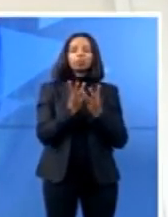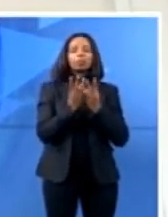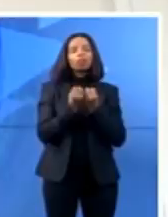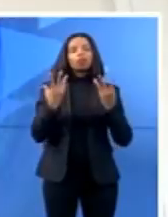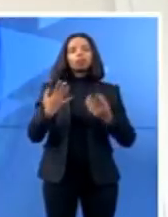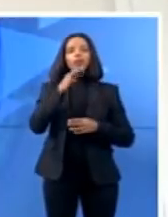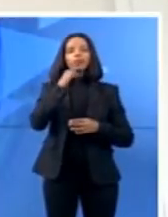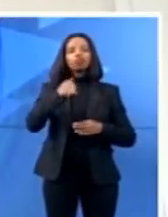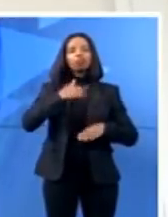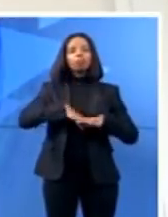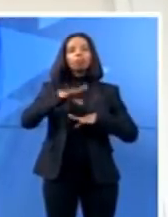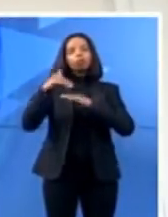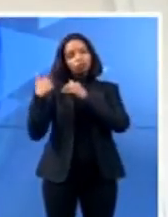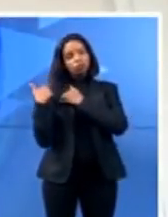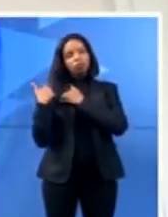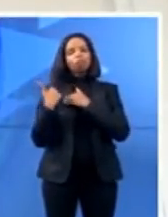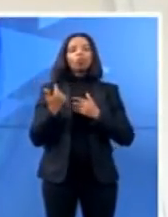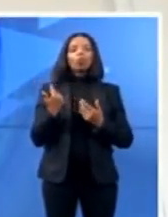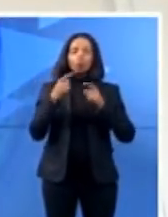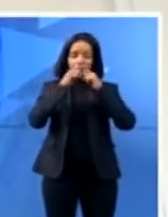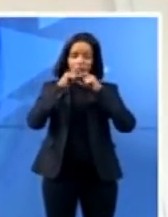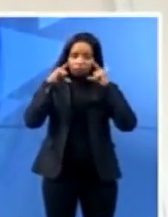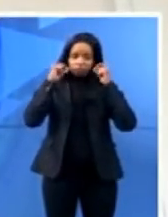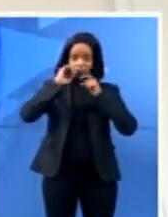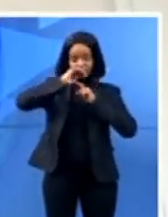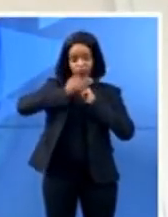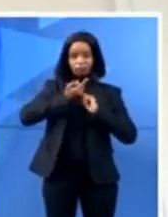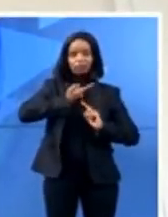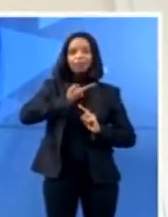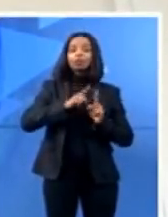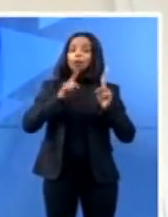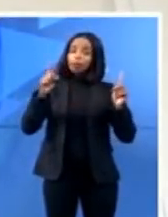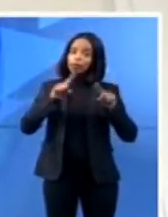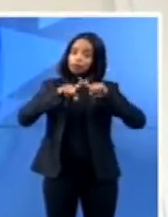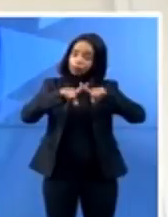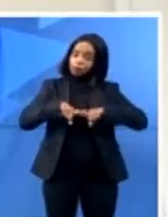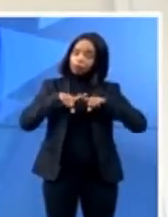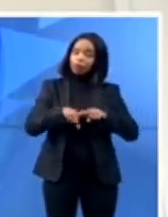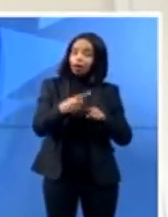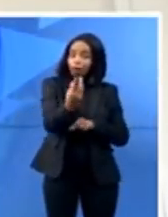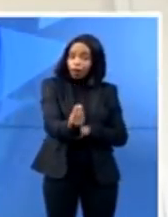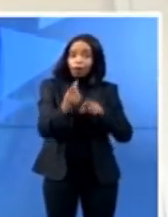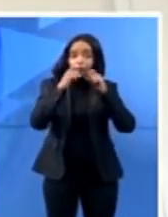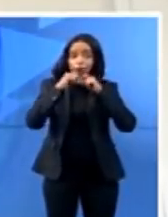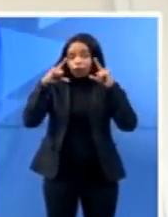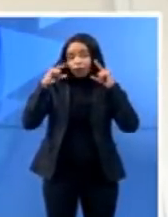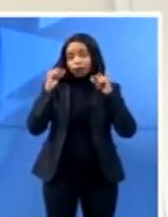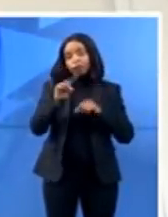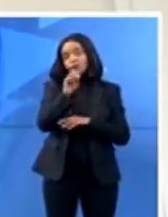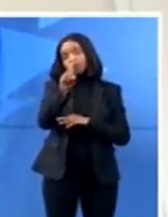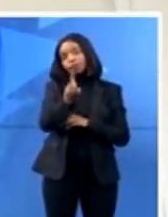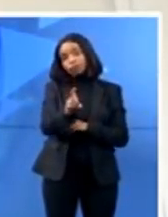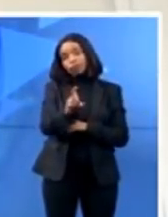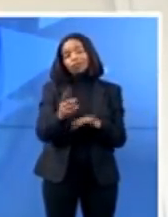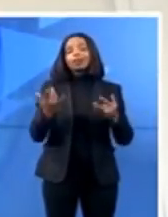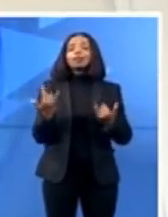However, that depends if we have the masks. We are rushing now to identify local manufacturers who can